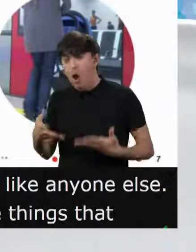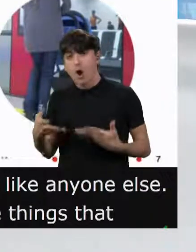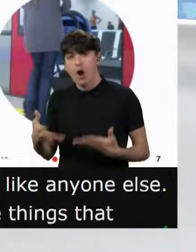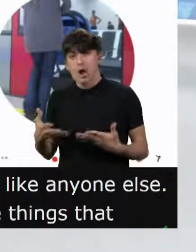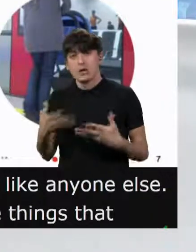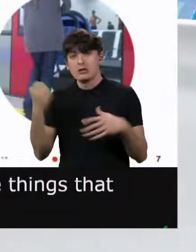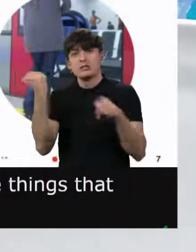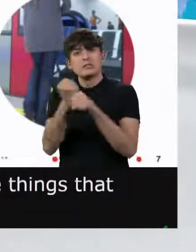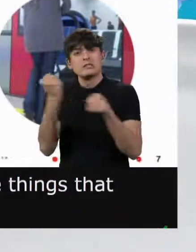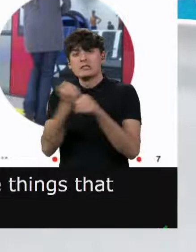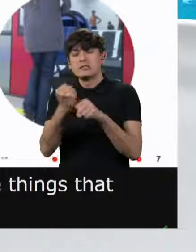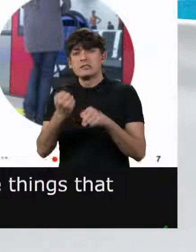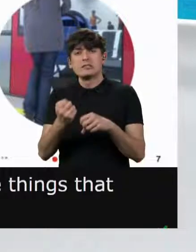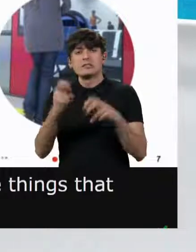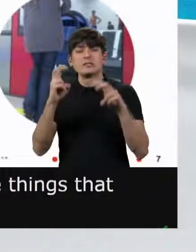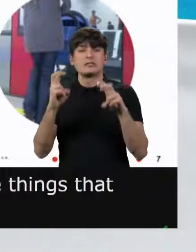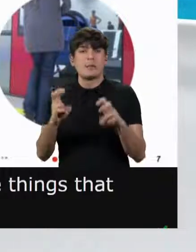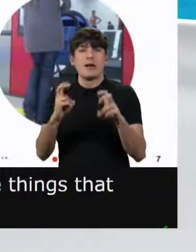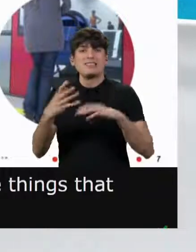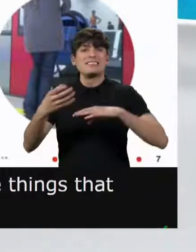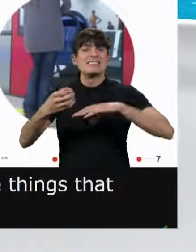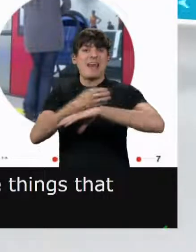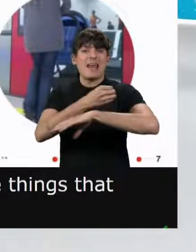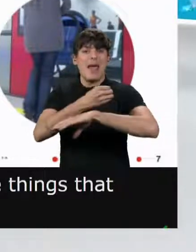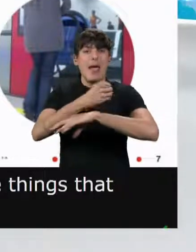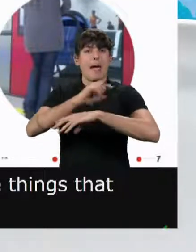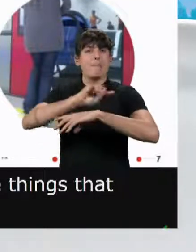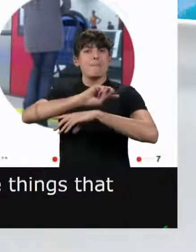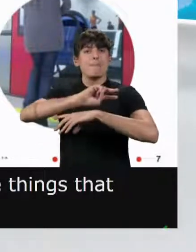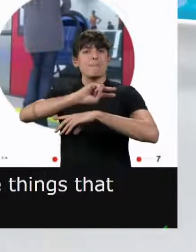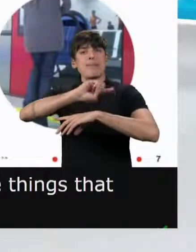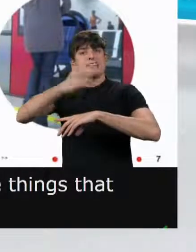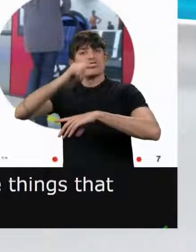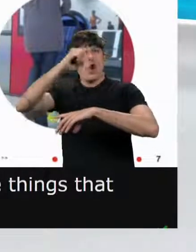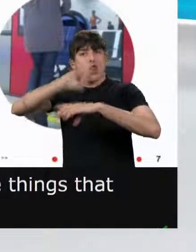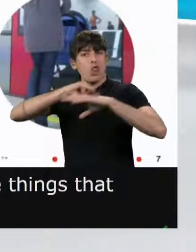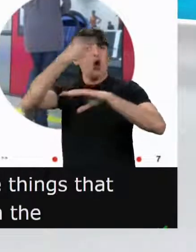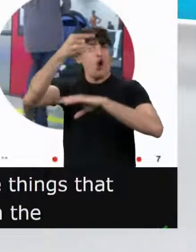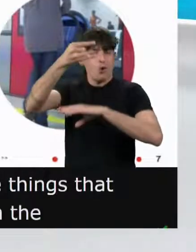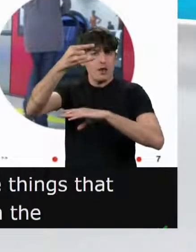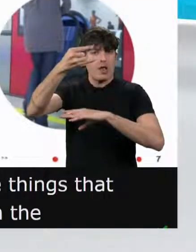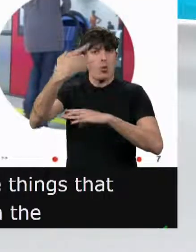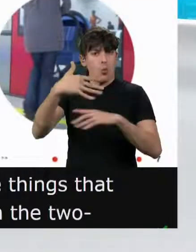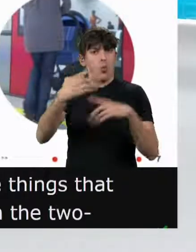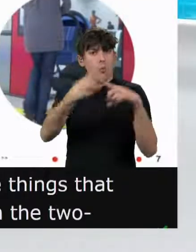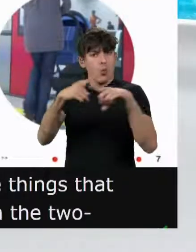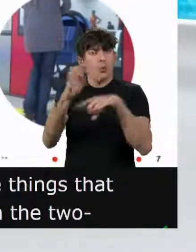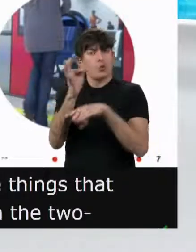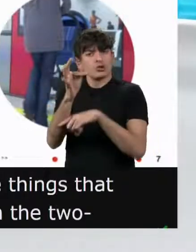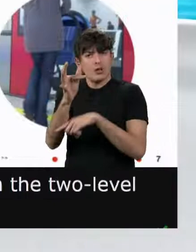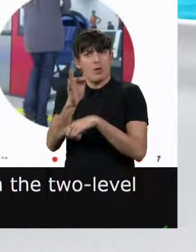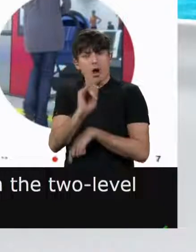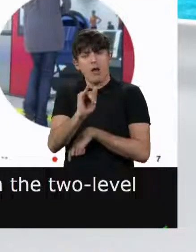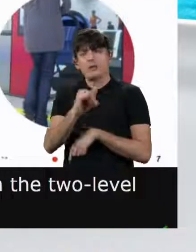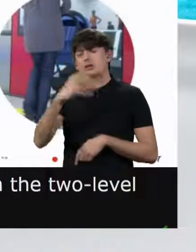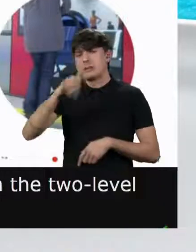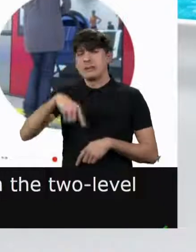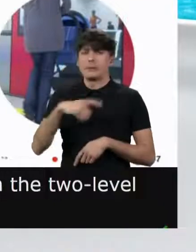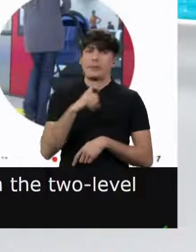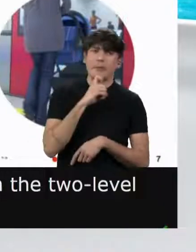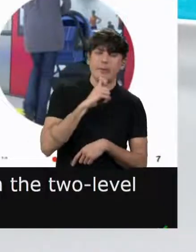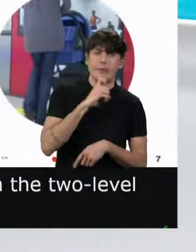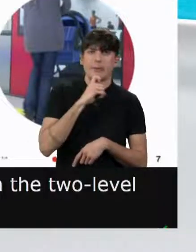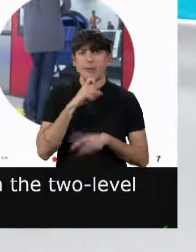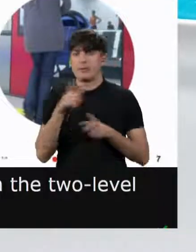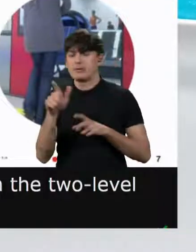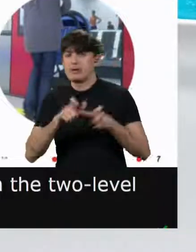Accessibility, we're working a lot on the two level trains, 2 floors. They have advantages,